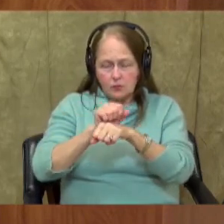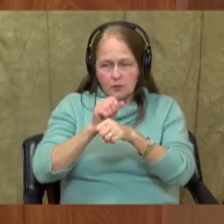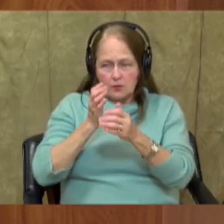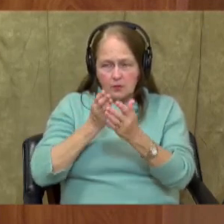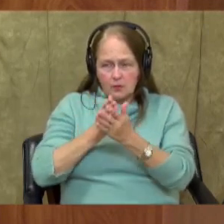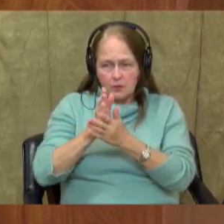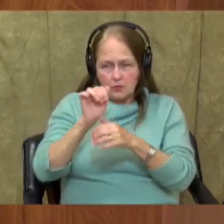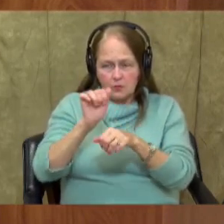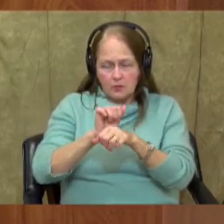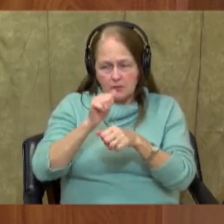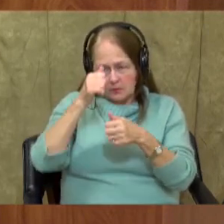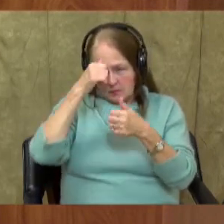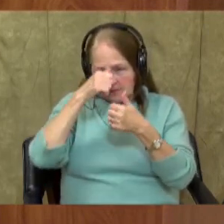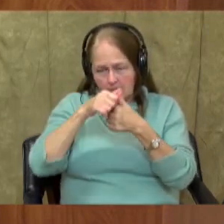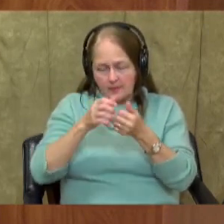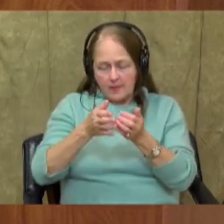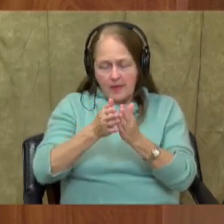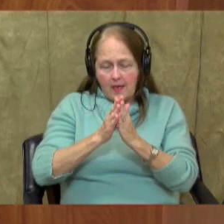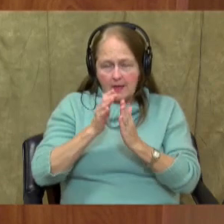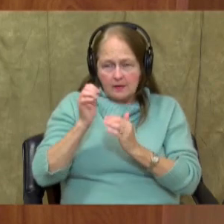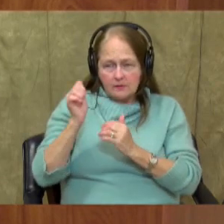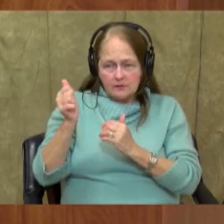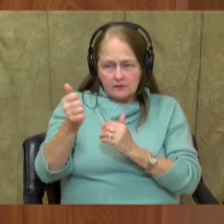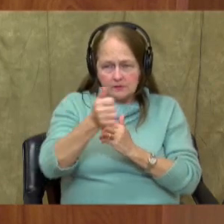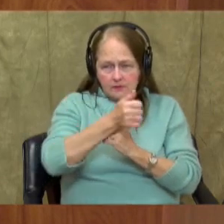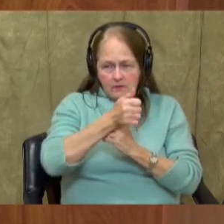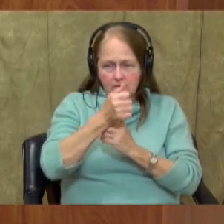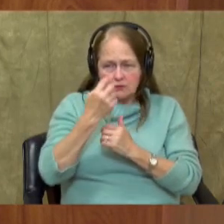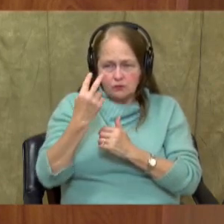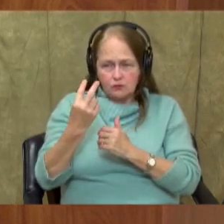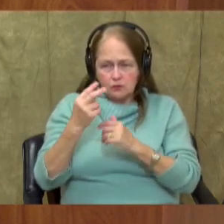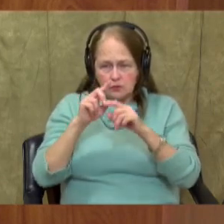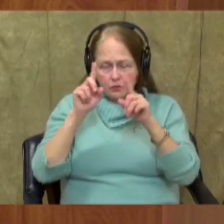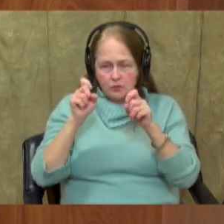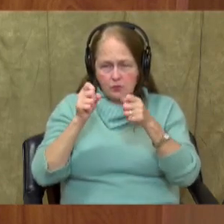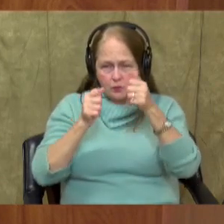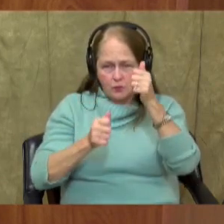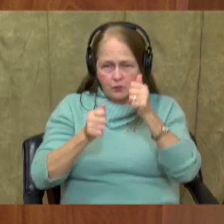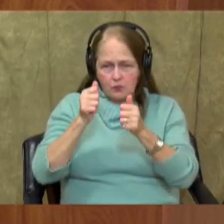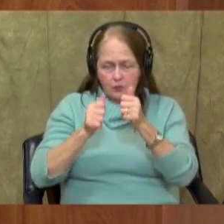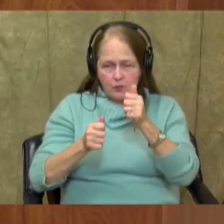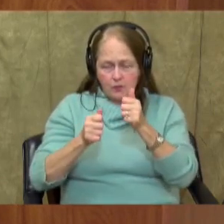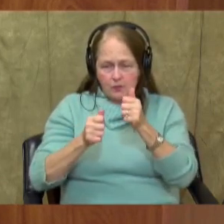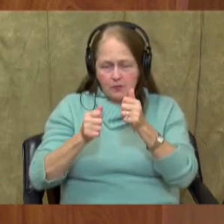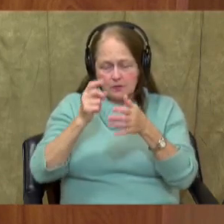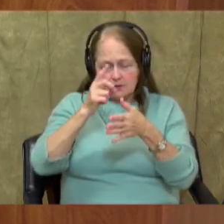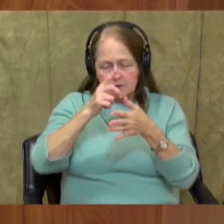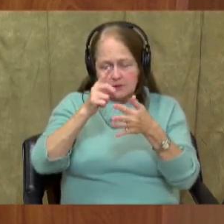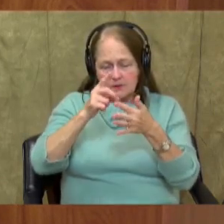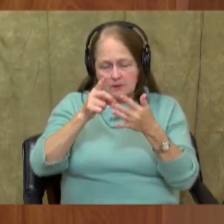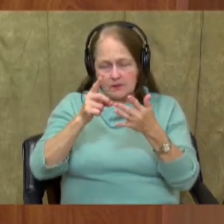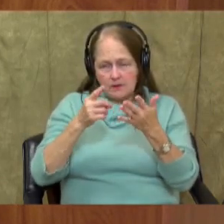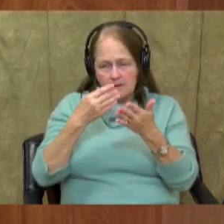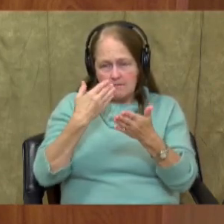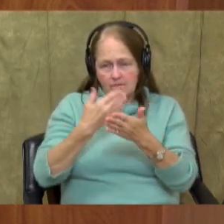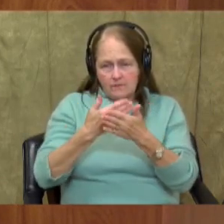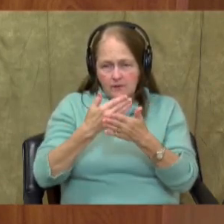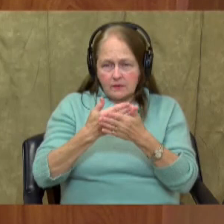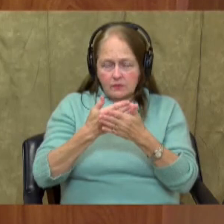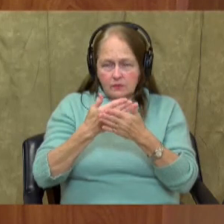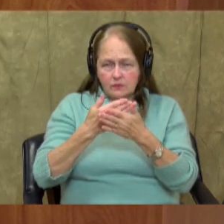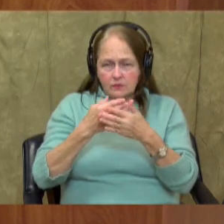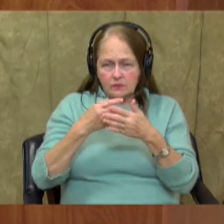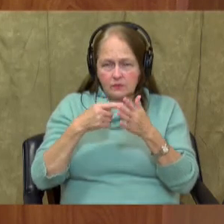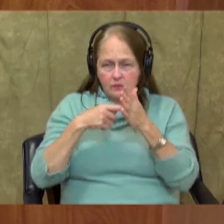your work, remember to ask yourself these two questions. Which details, facts, or evidence do the authors